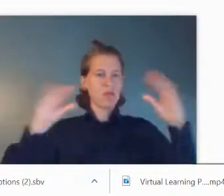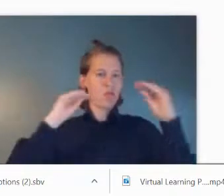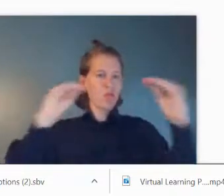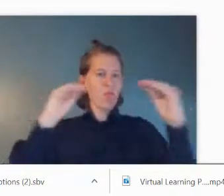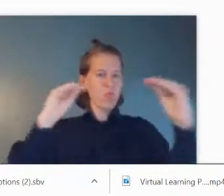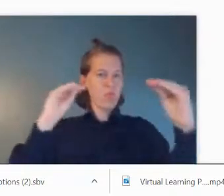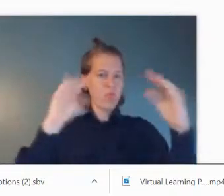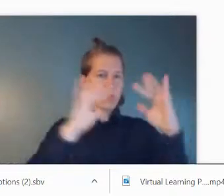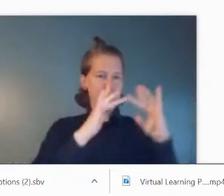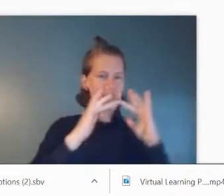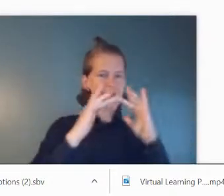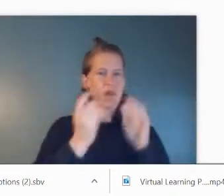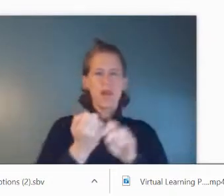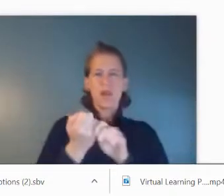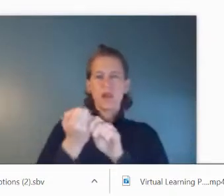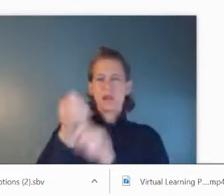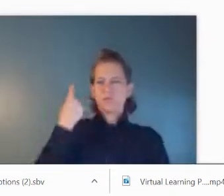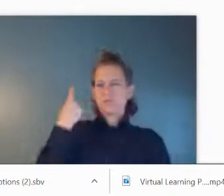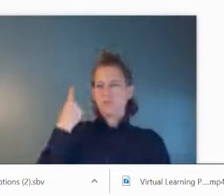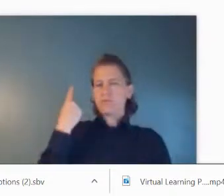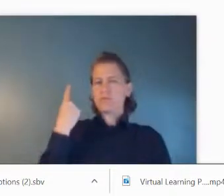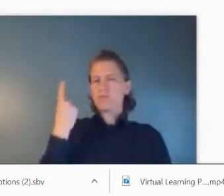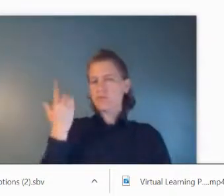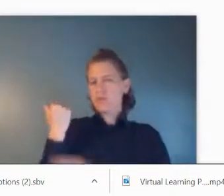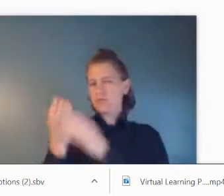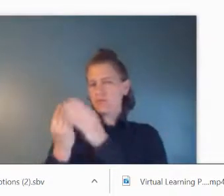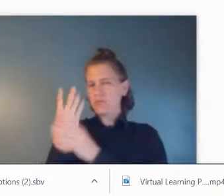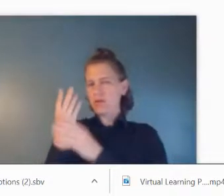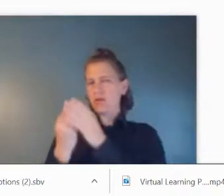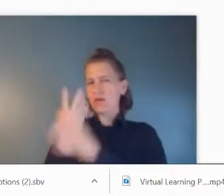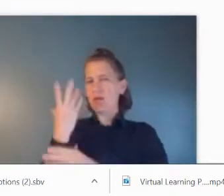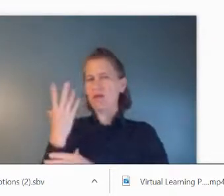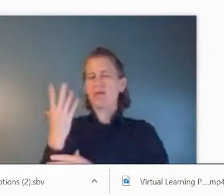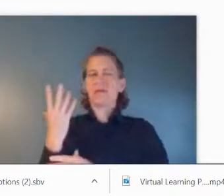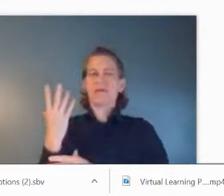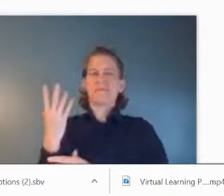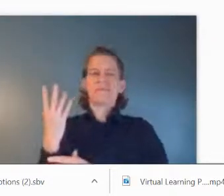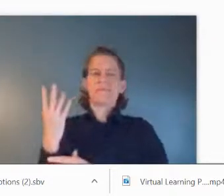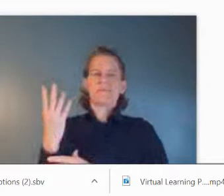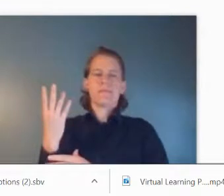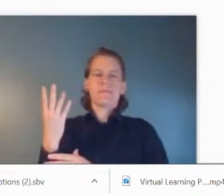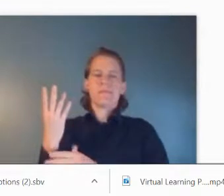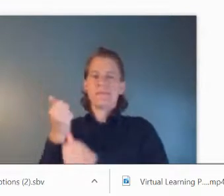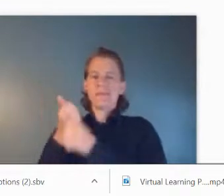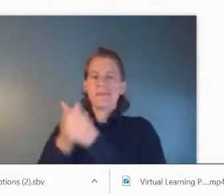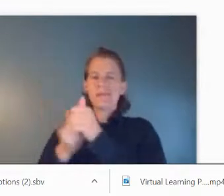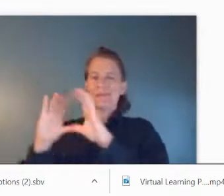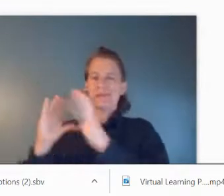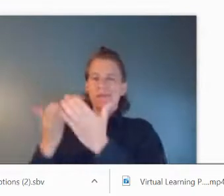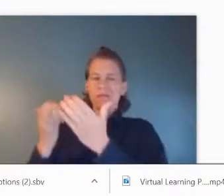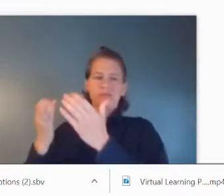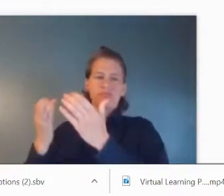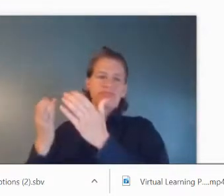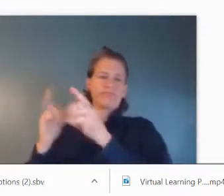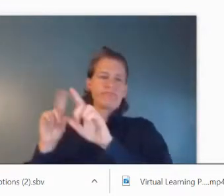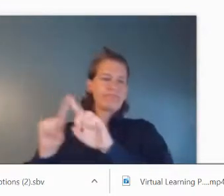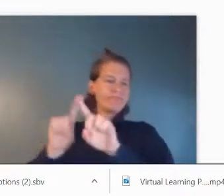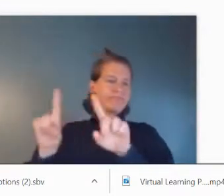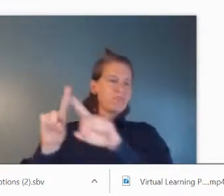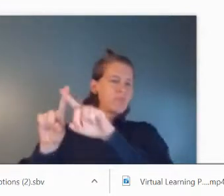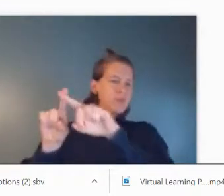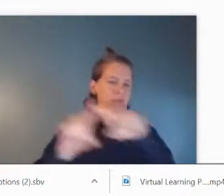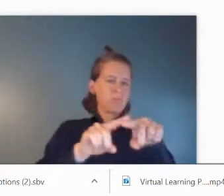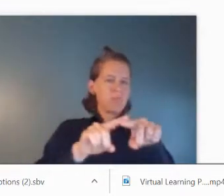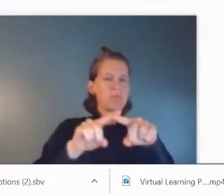whether or not students experience synchronous learning depended on their teachers. Now, the schedule